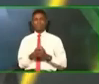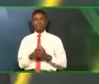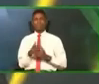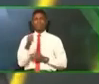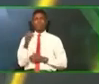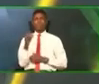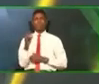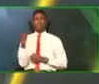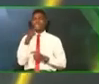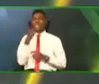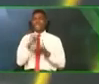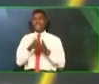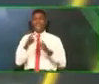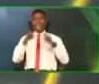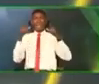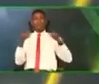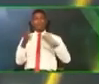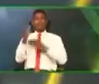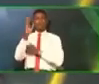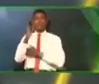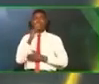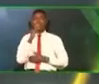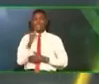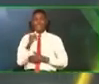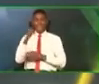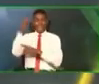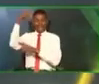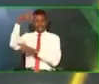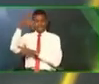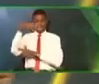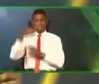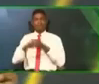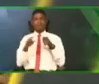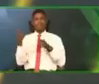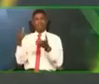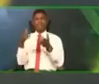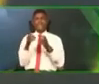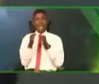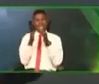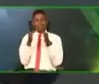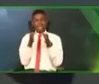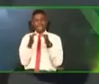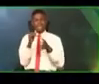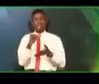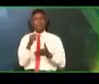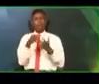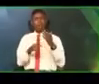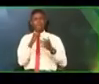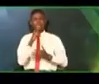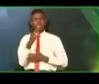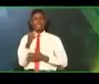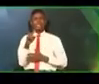So I said that the language of God is light. But let me explain very quickly, what is the dynamics of